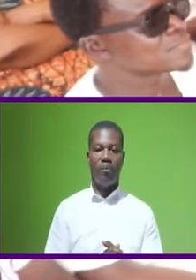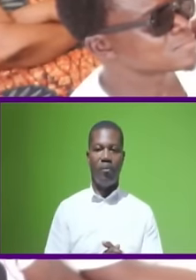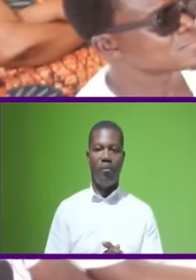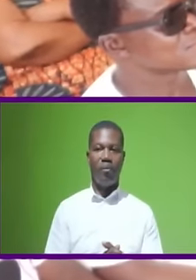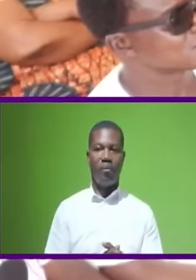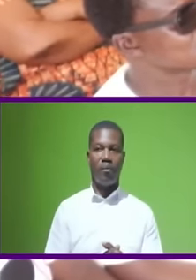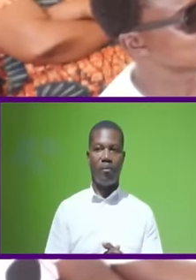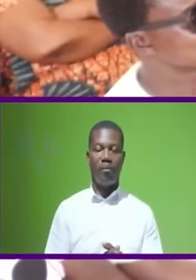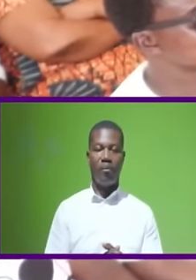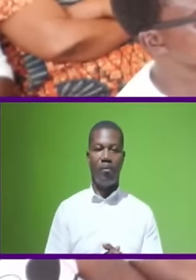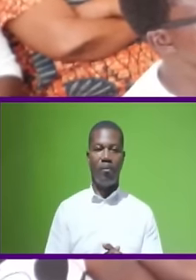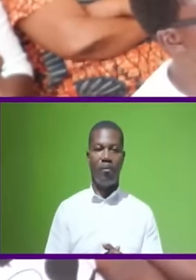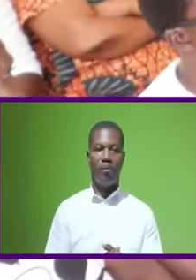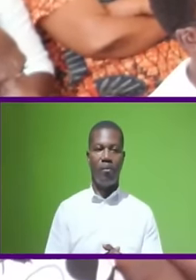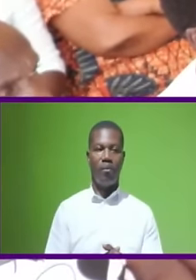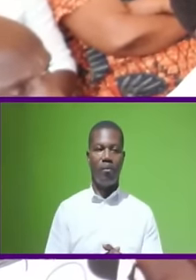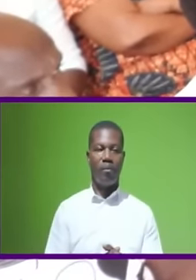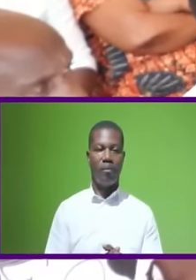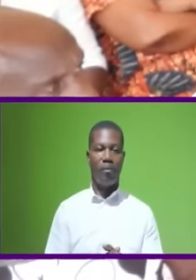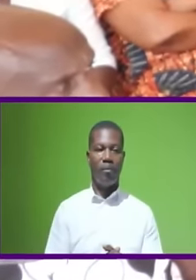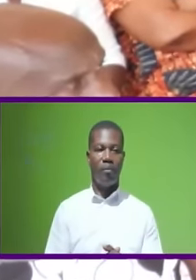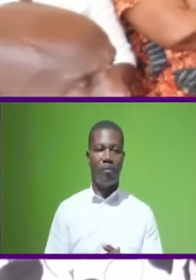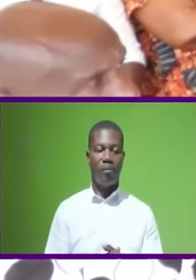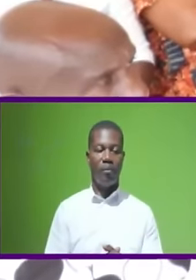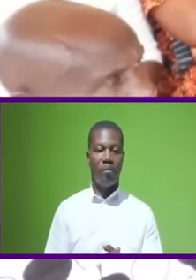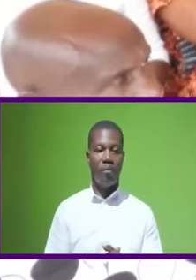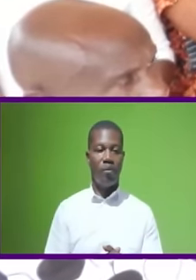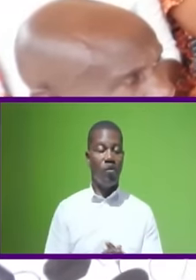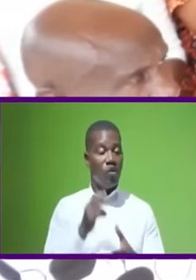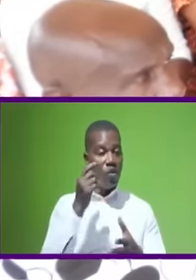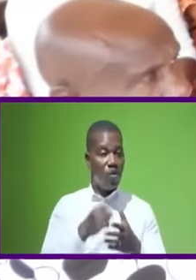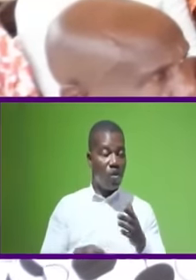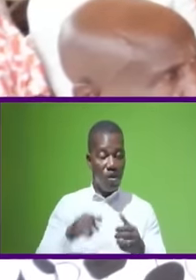good deeds. But what about you?